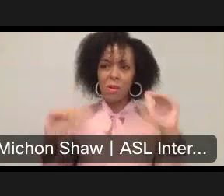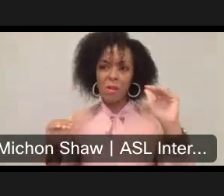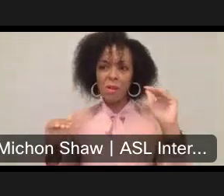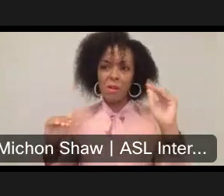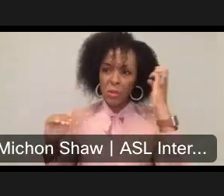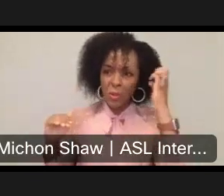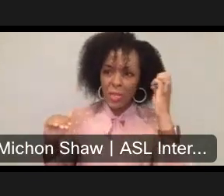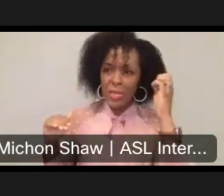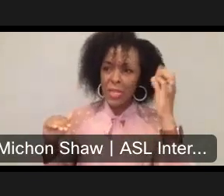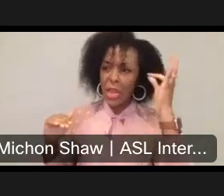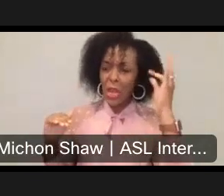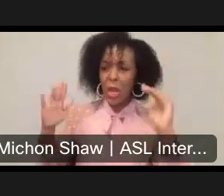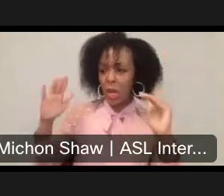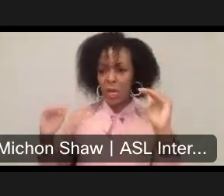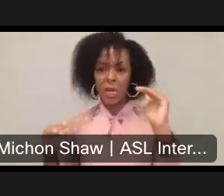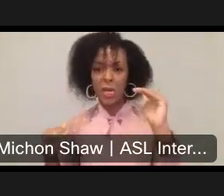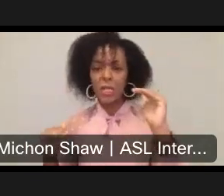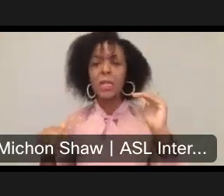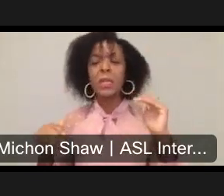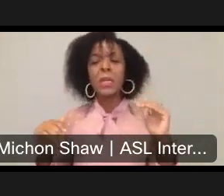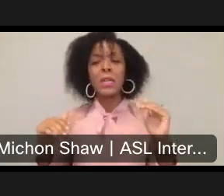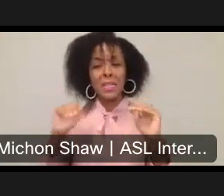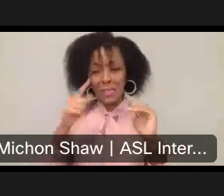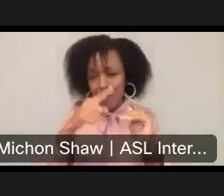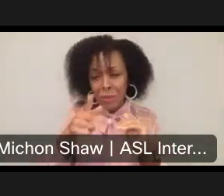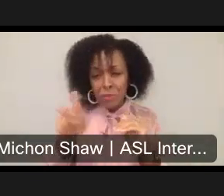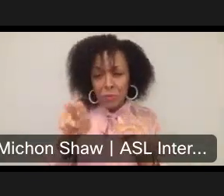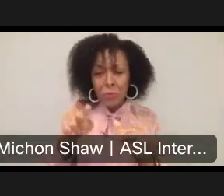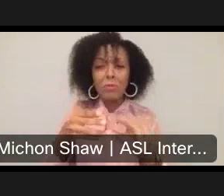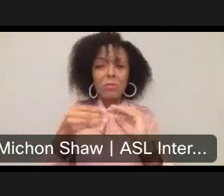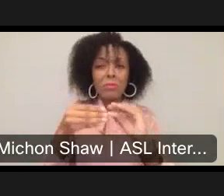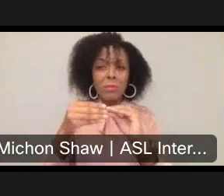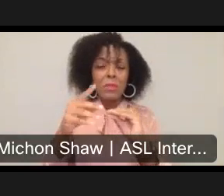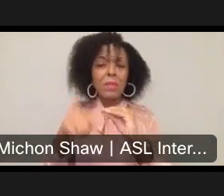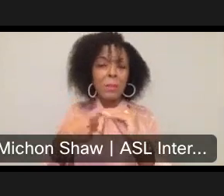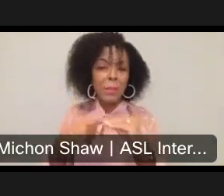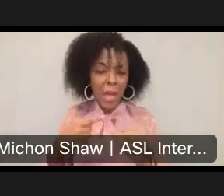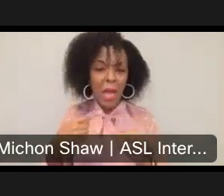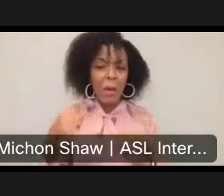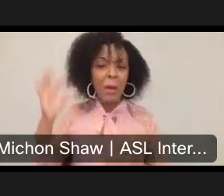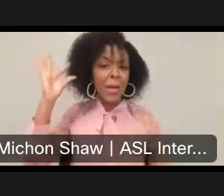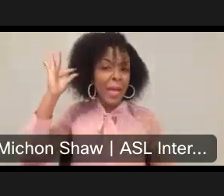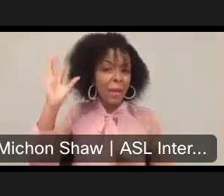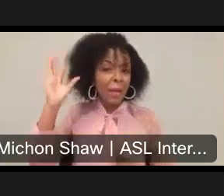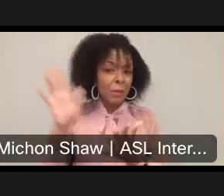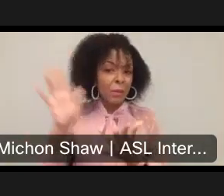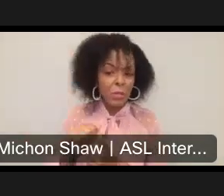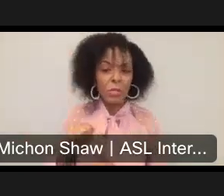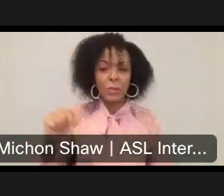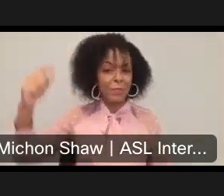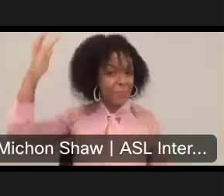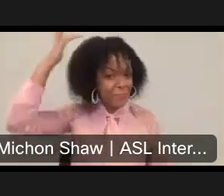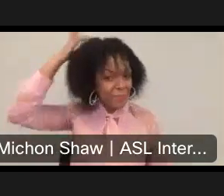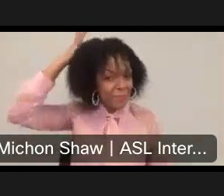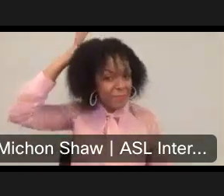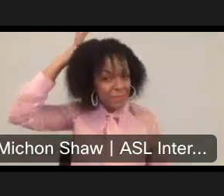keep it moving, but speak about hair and scalp damage that you've observed that may have been caused because someone